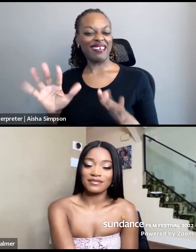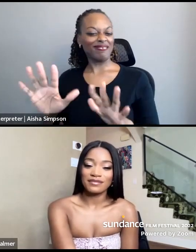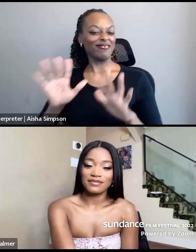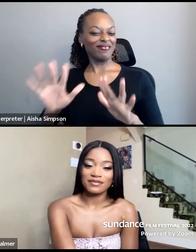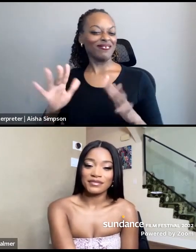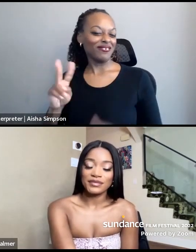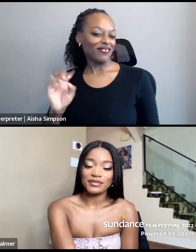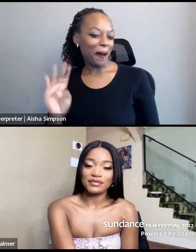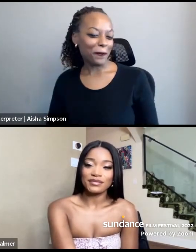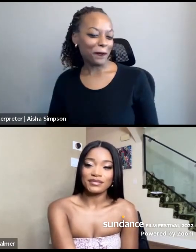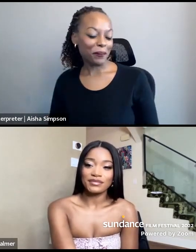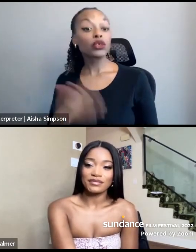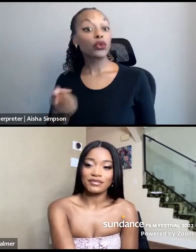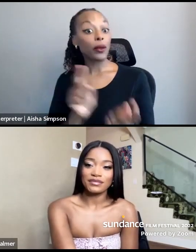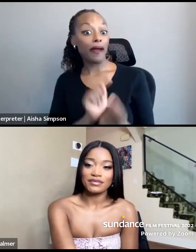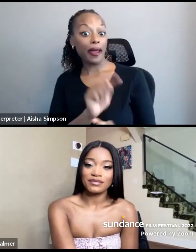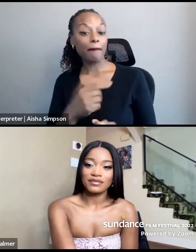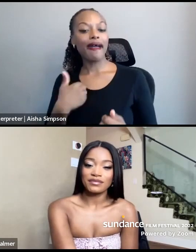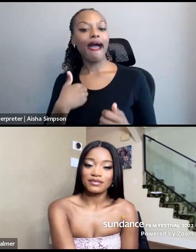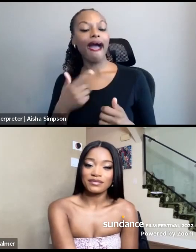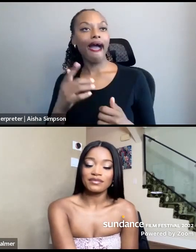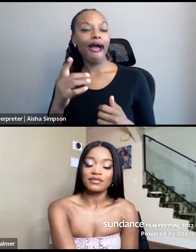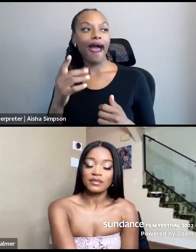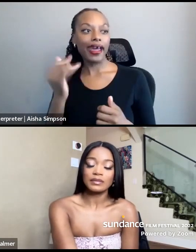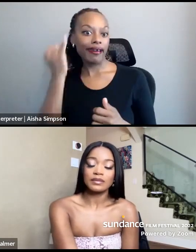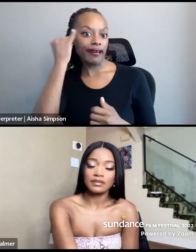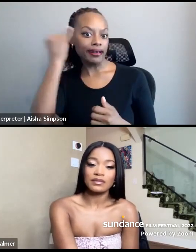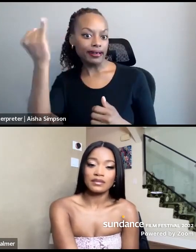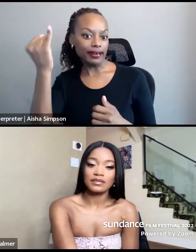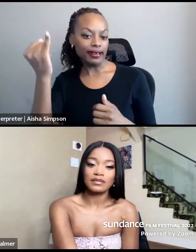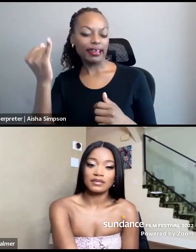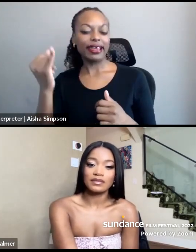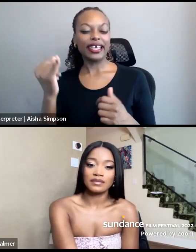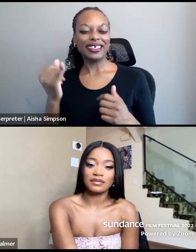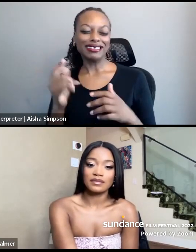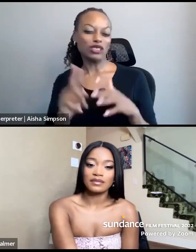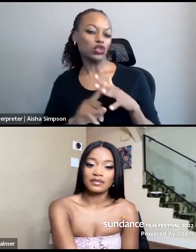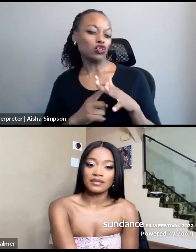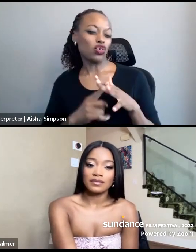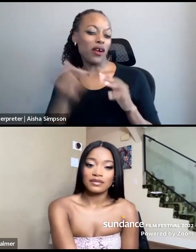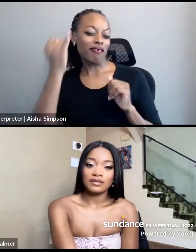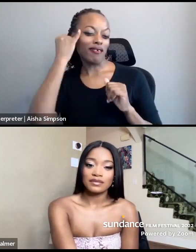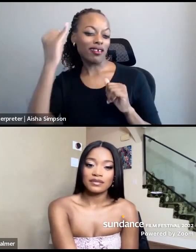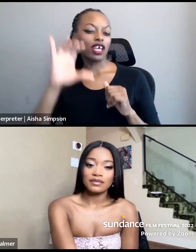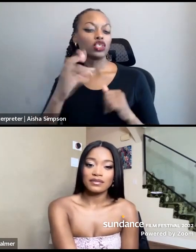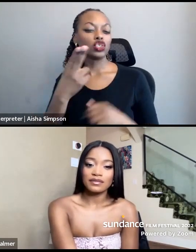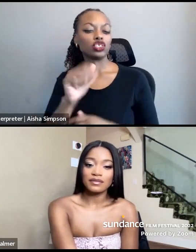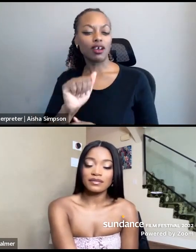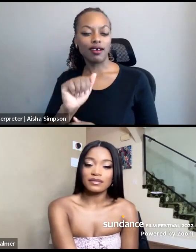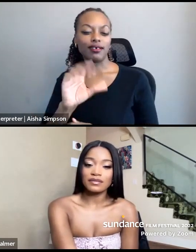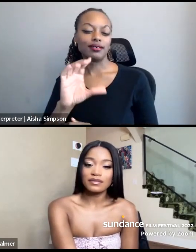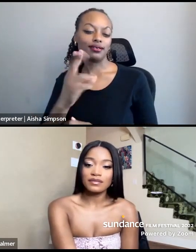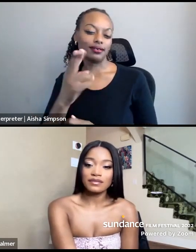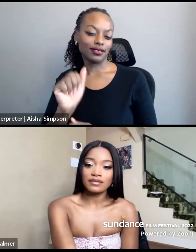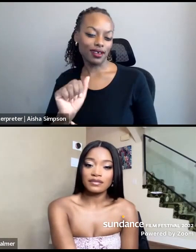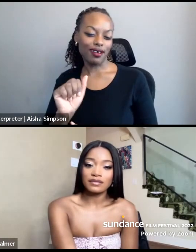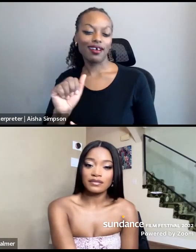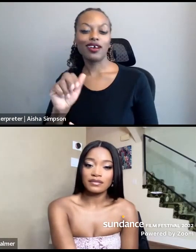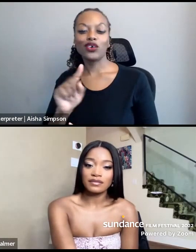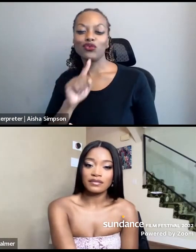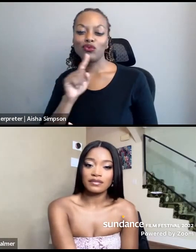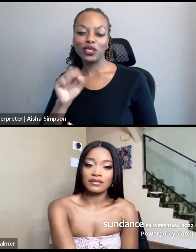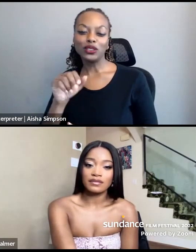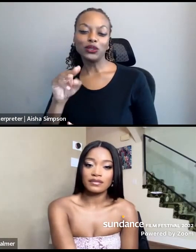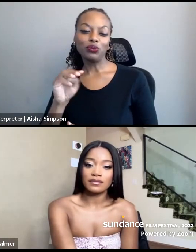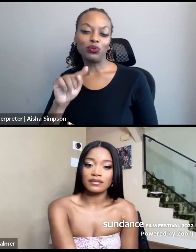this idea. It was like a seedling of an idea called Cha Cha Real Smooth, and then he wrote it, and then we went back and forth and like really fleshed out